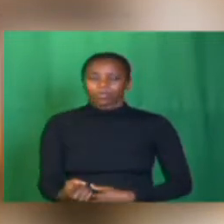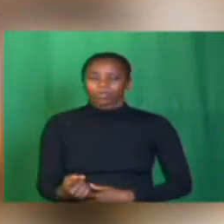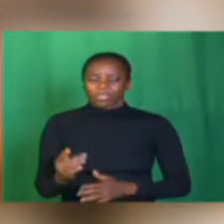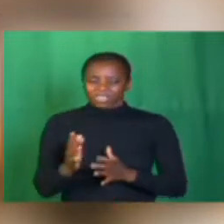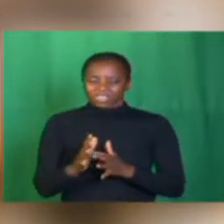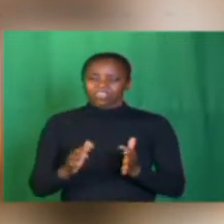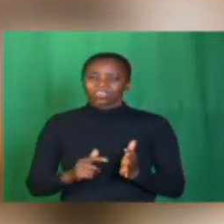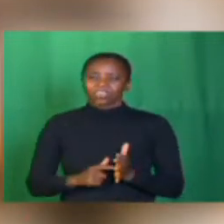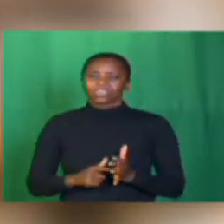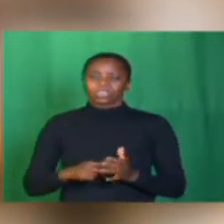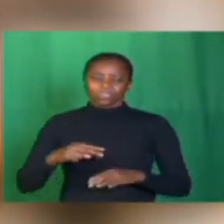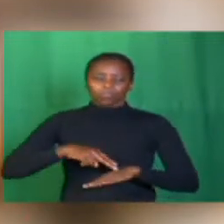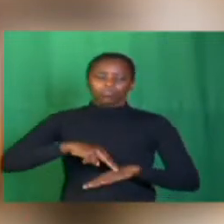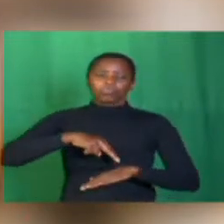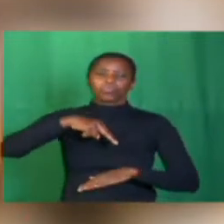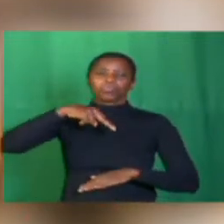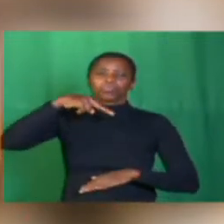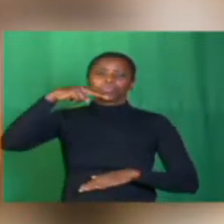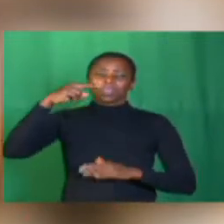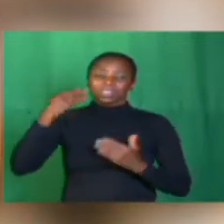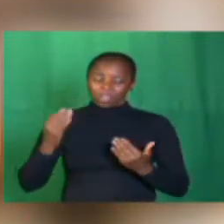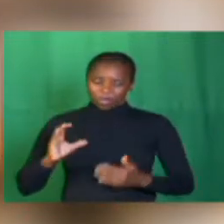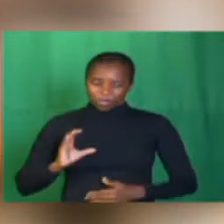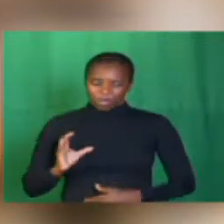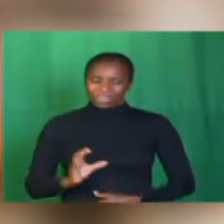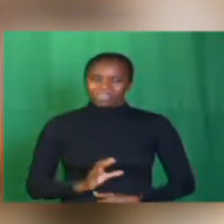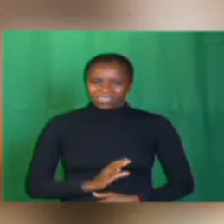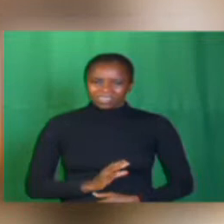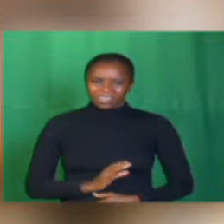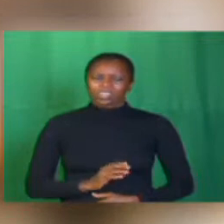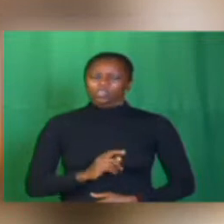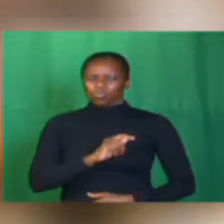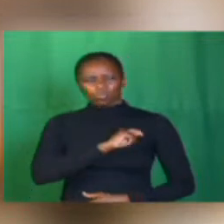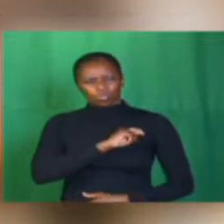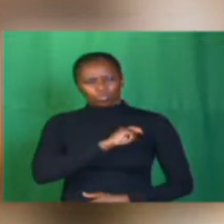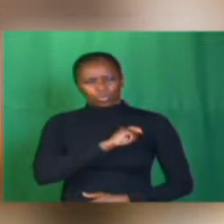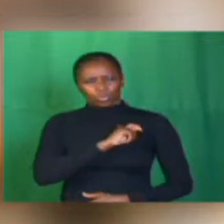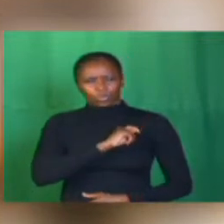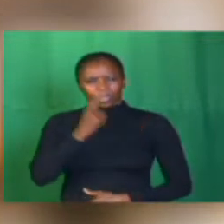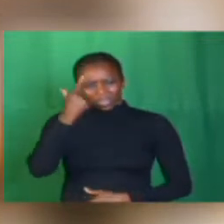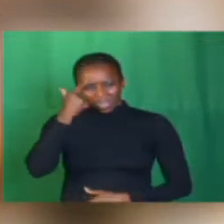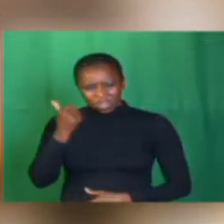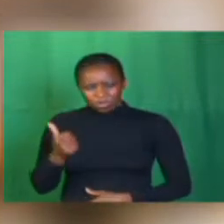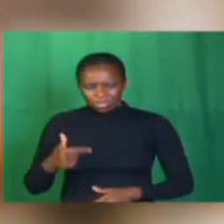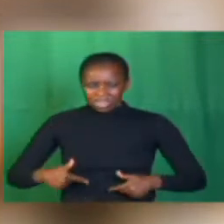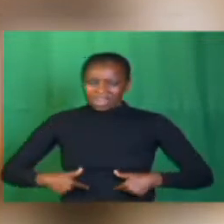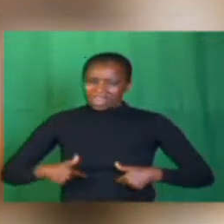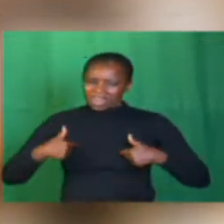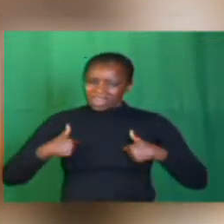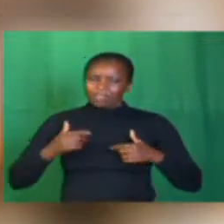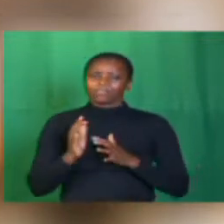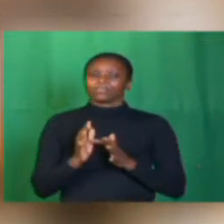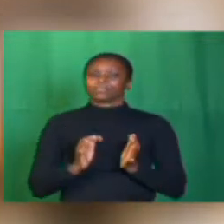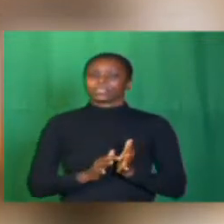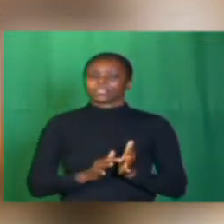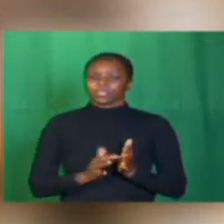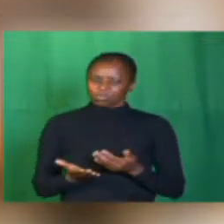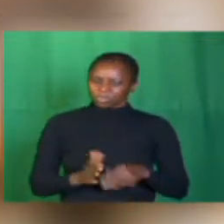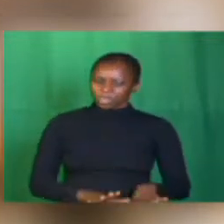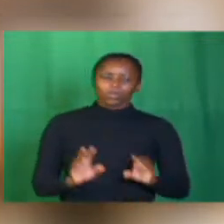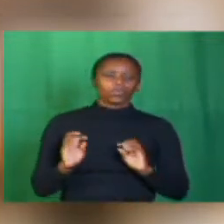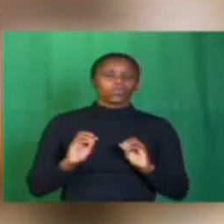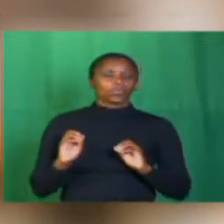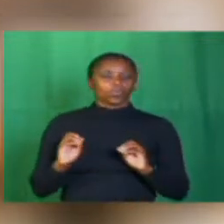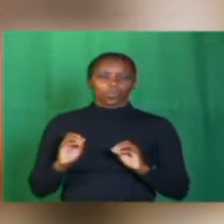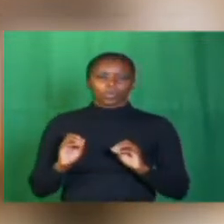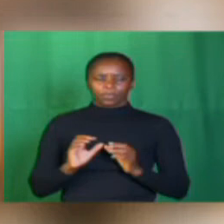ascending. So Christians are sure that Christ is alive. He is not dead. So definitely he will come back.